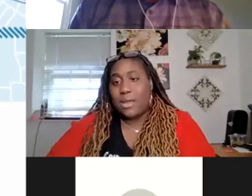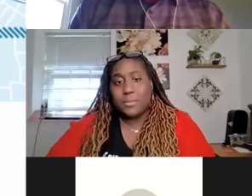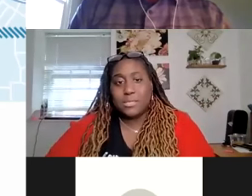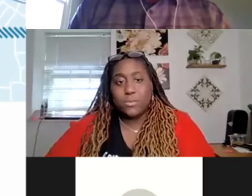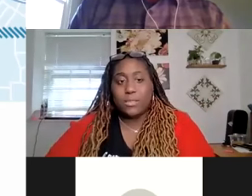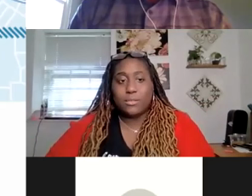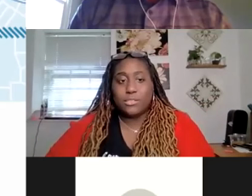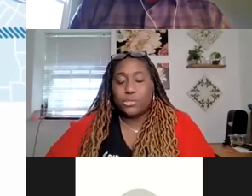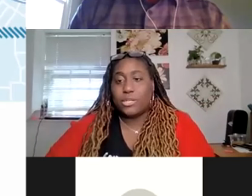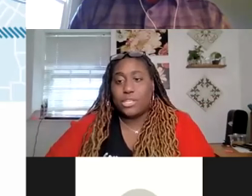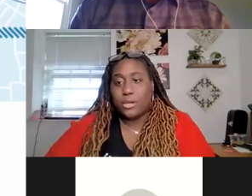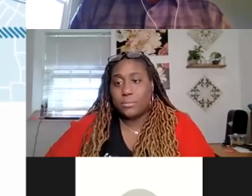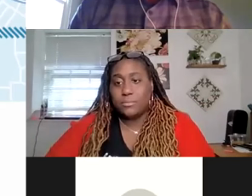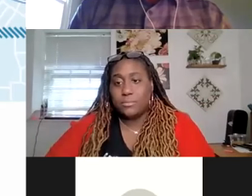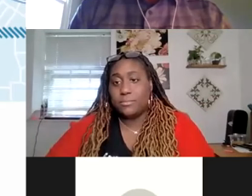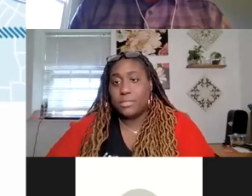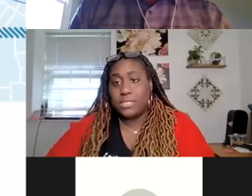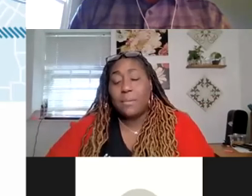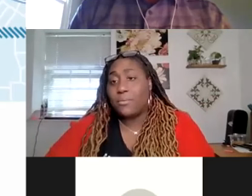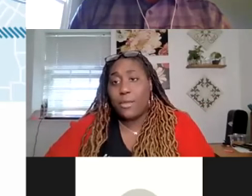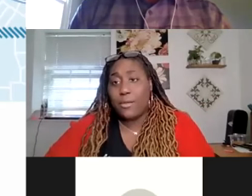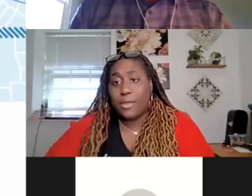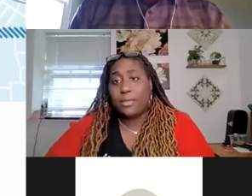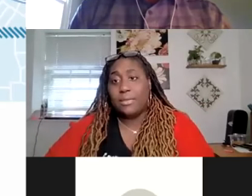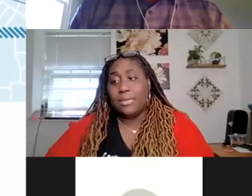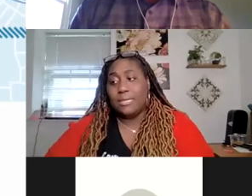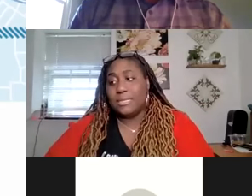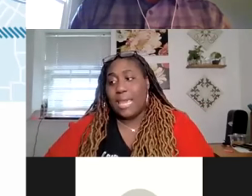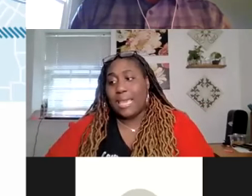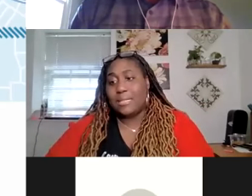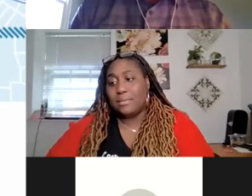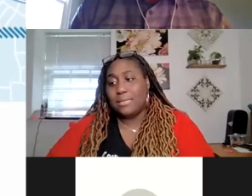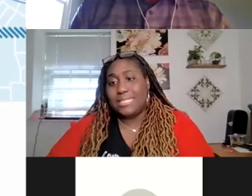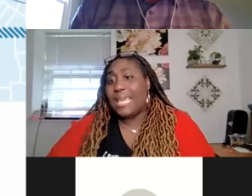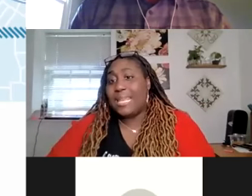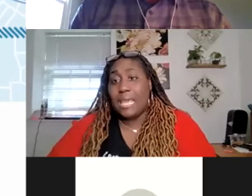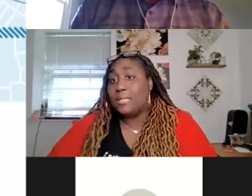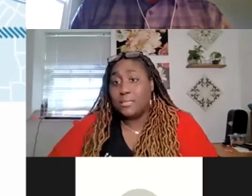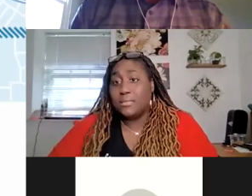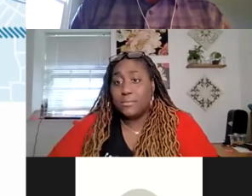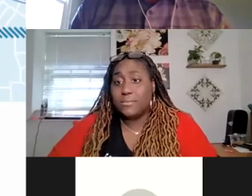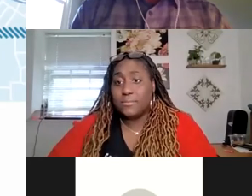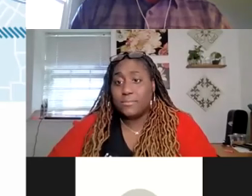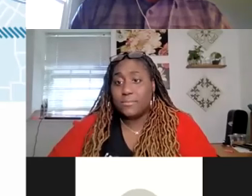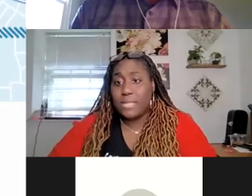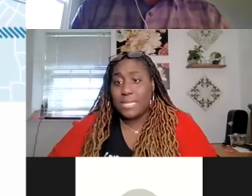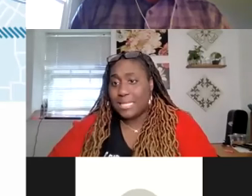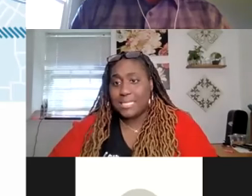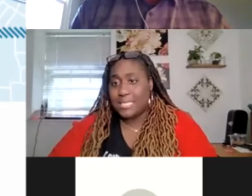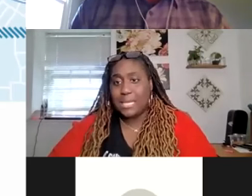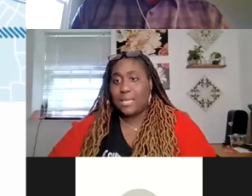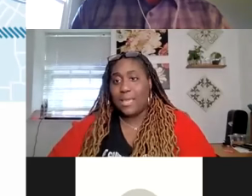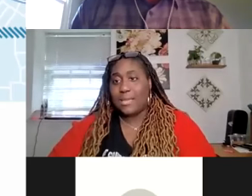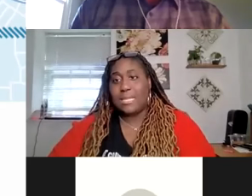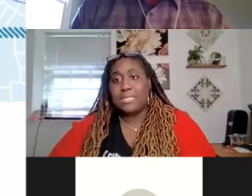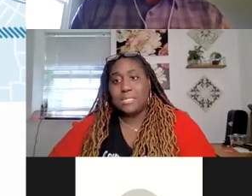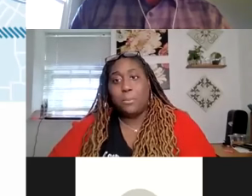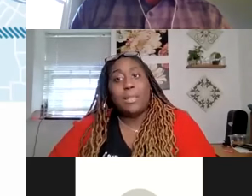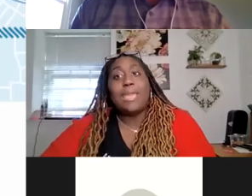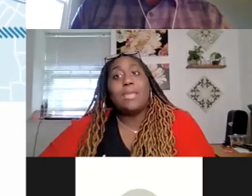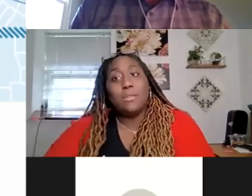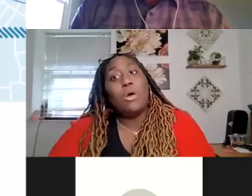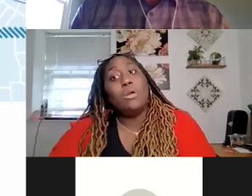was synonymous with short term, temporary, and dead end. They didn't see any